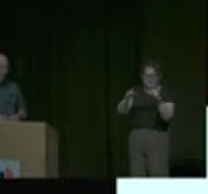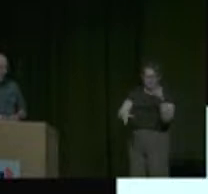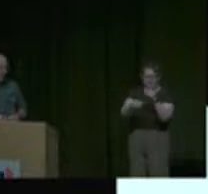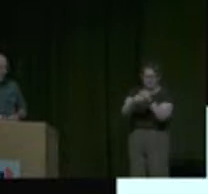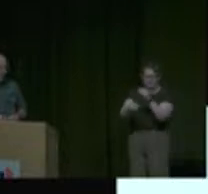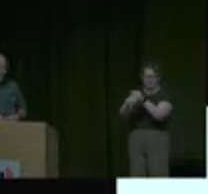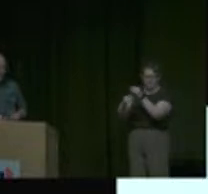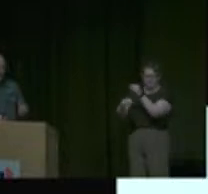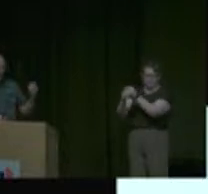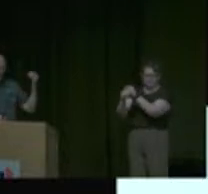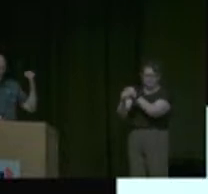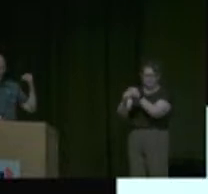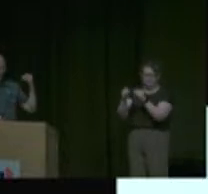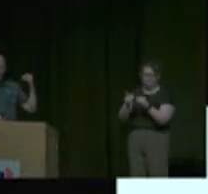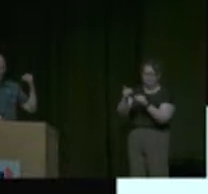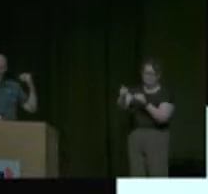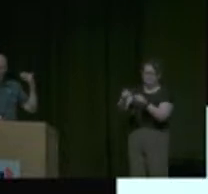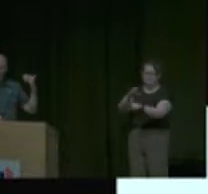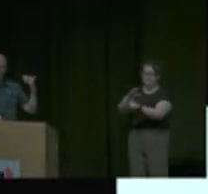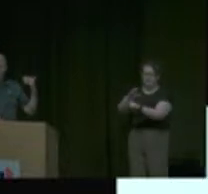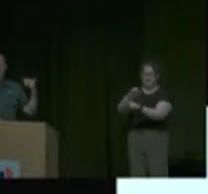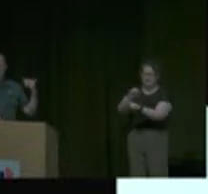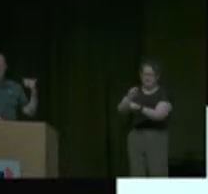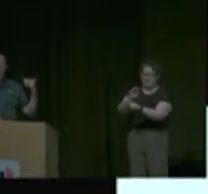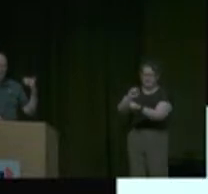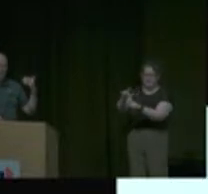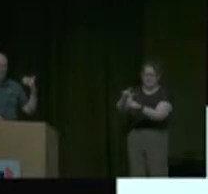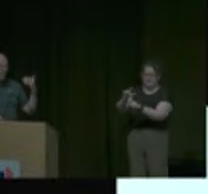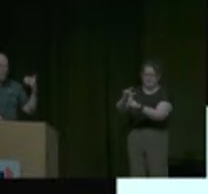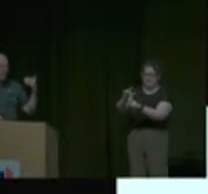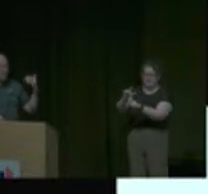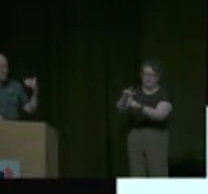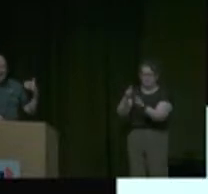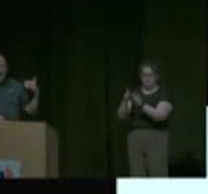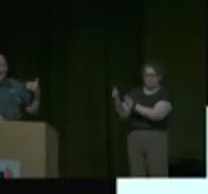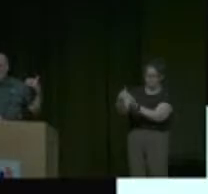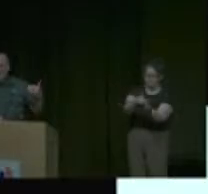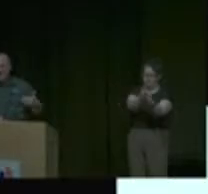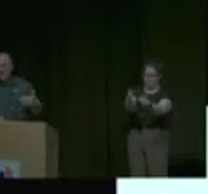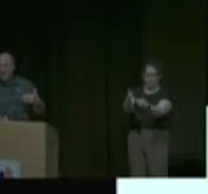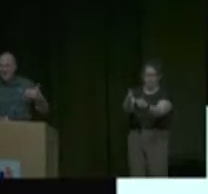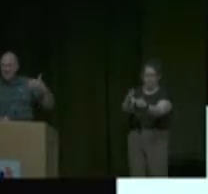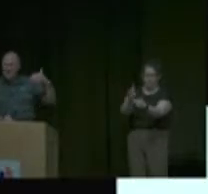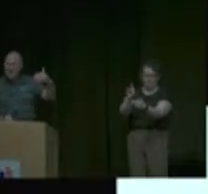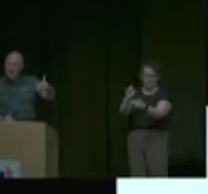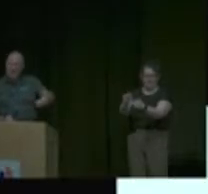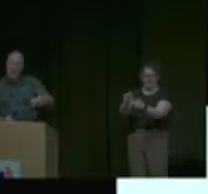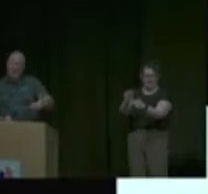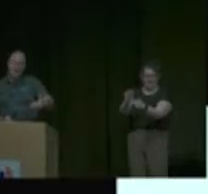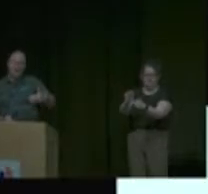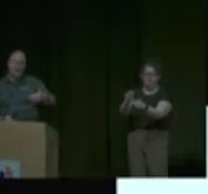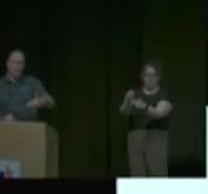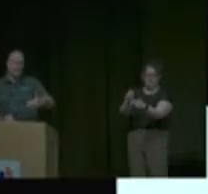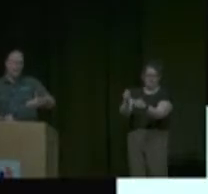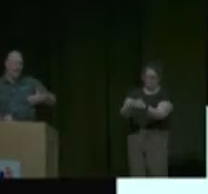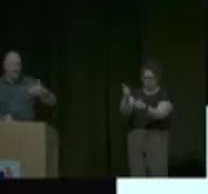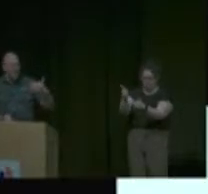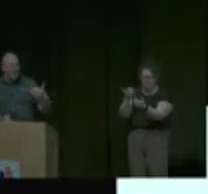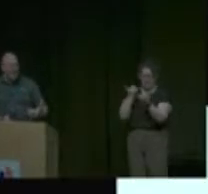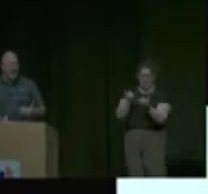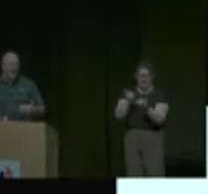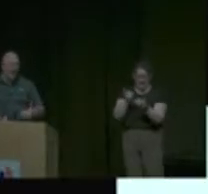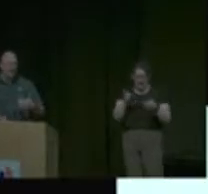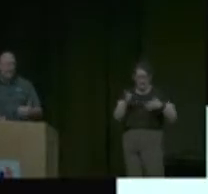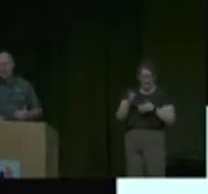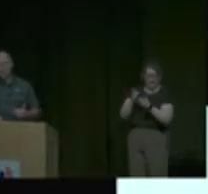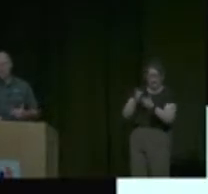diversion dam further downstream in the national park was removed. We now have fish coming up the river that were